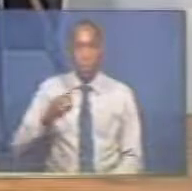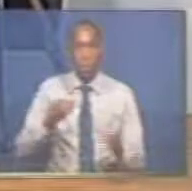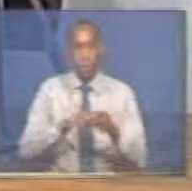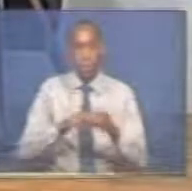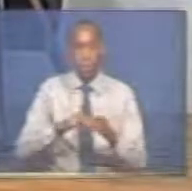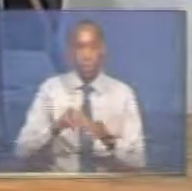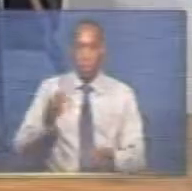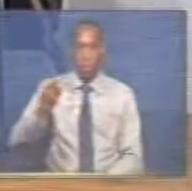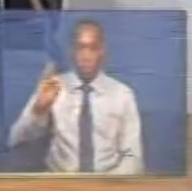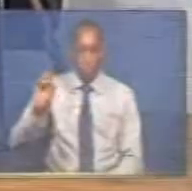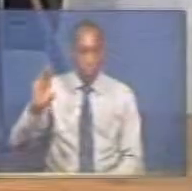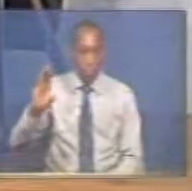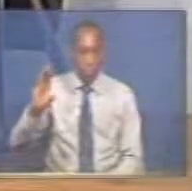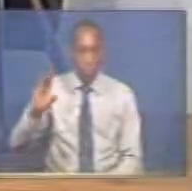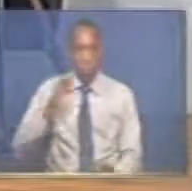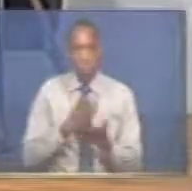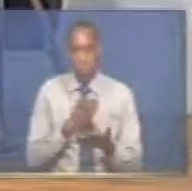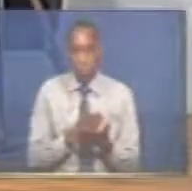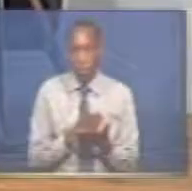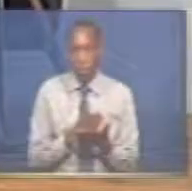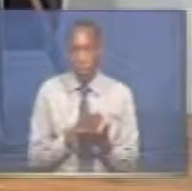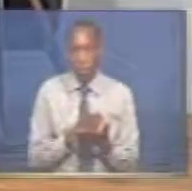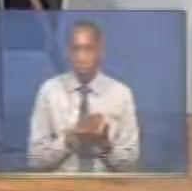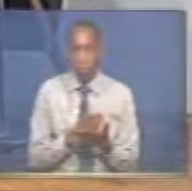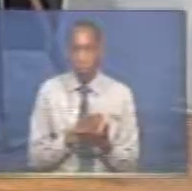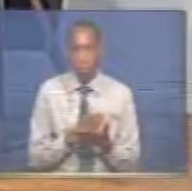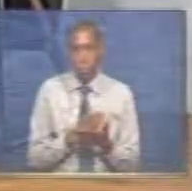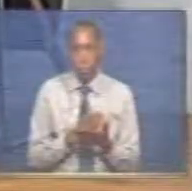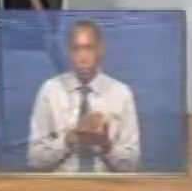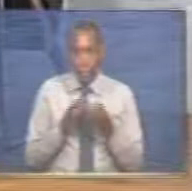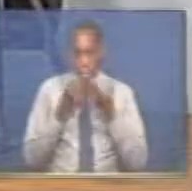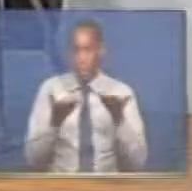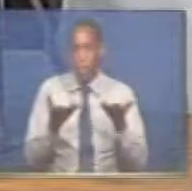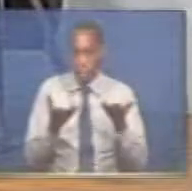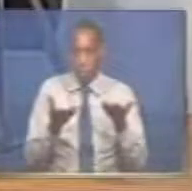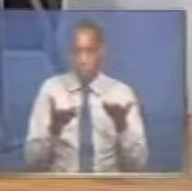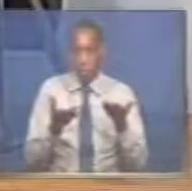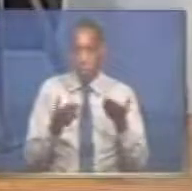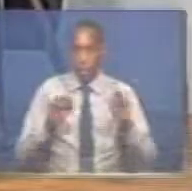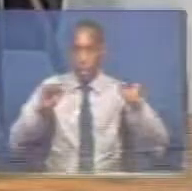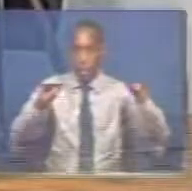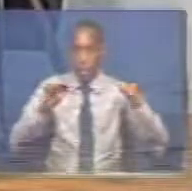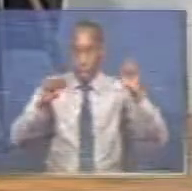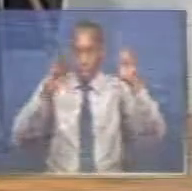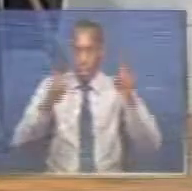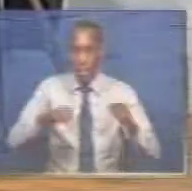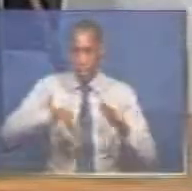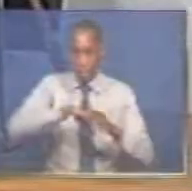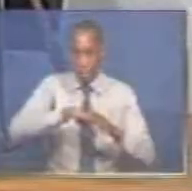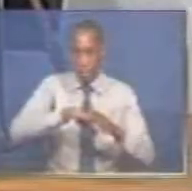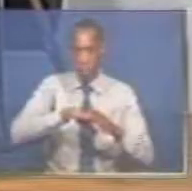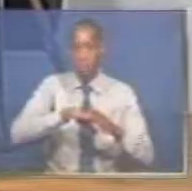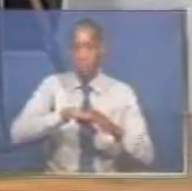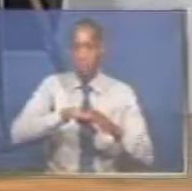supporters, and of course, quite an insightful information that they don't only support international football, not only about